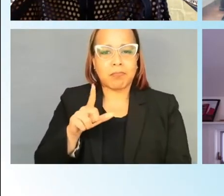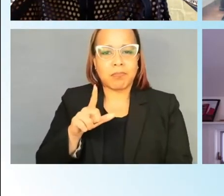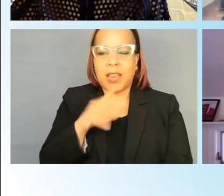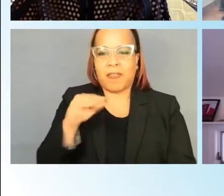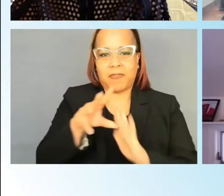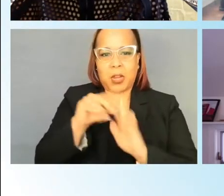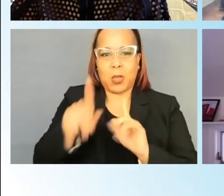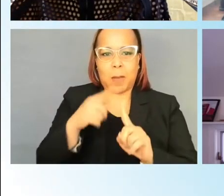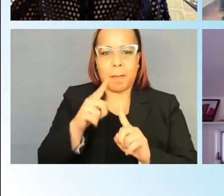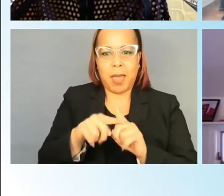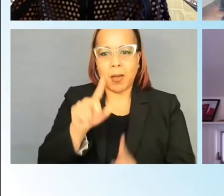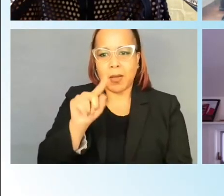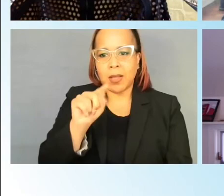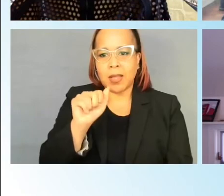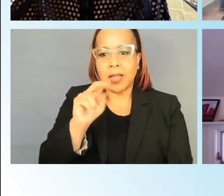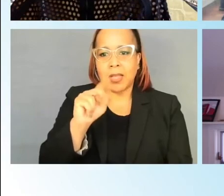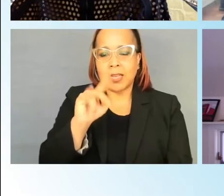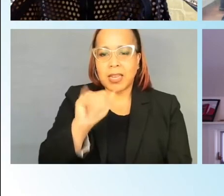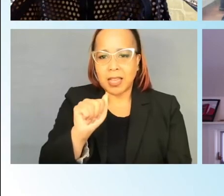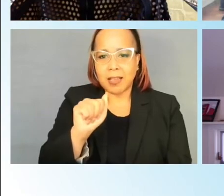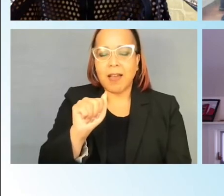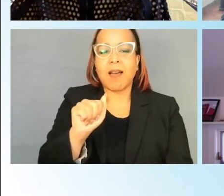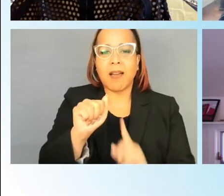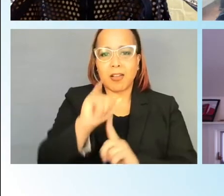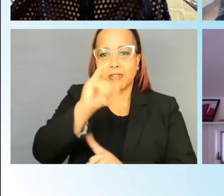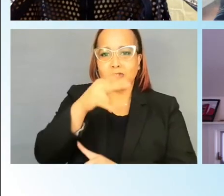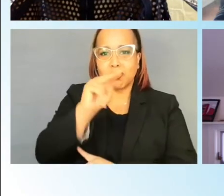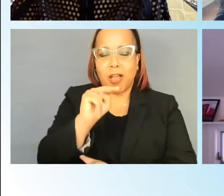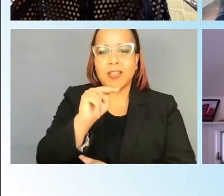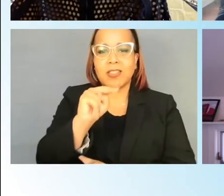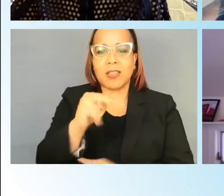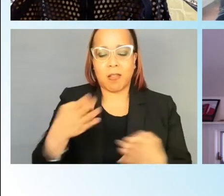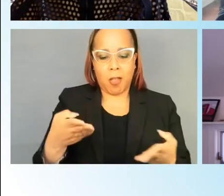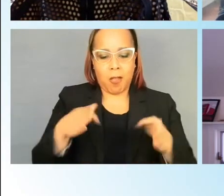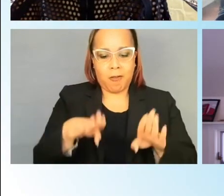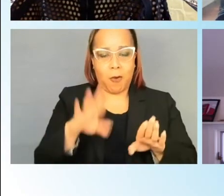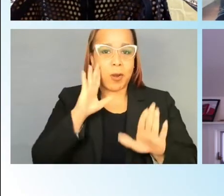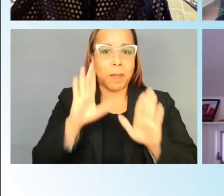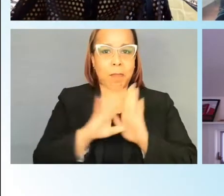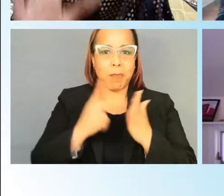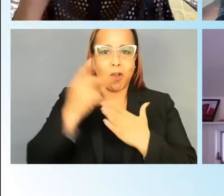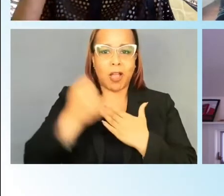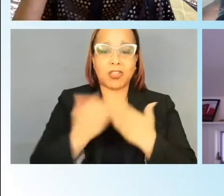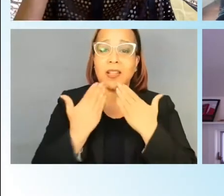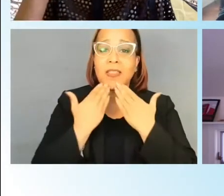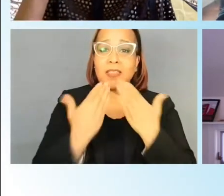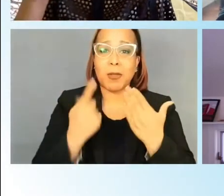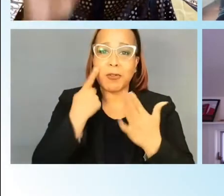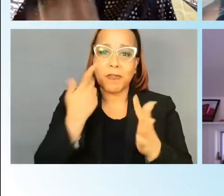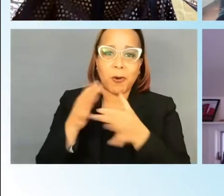Tanika Johnson's Folded Map Project. Thank you all for joining us.